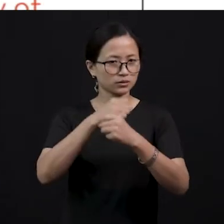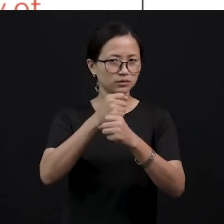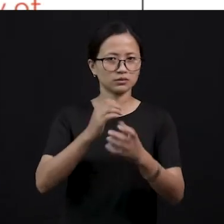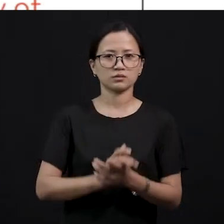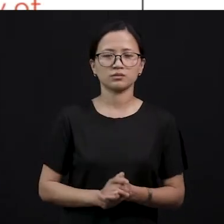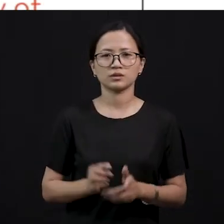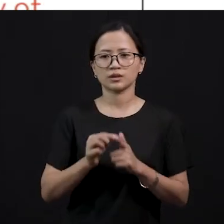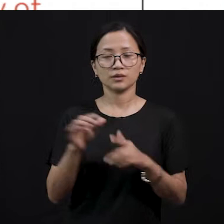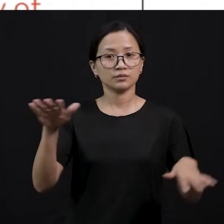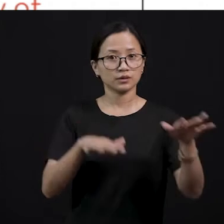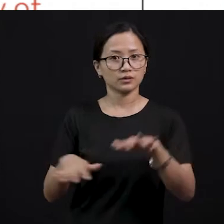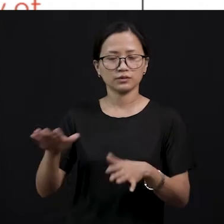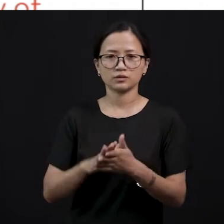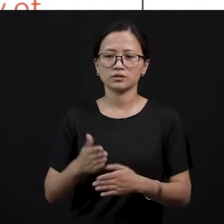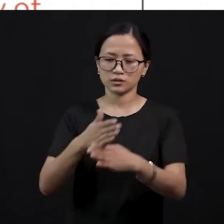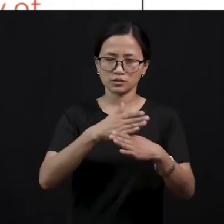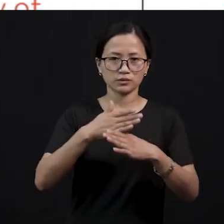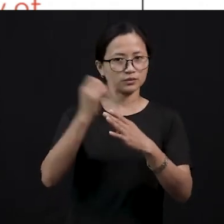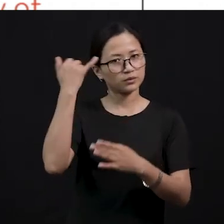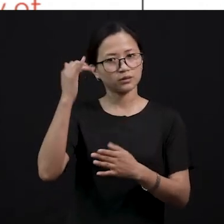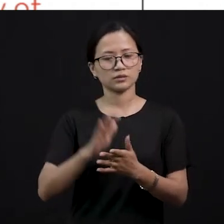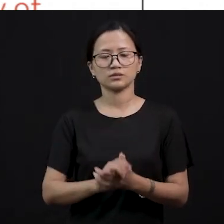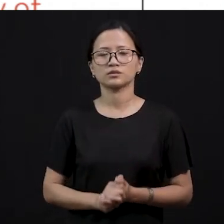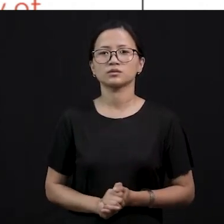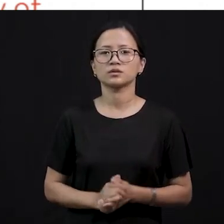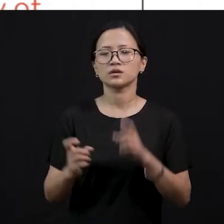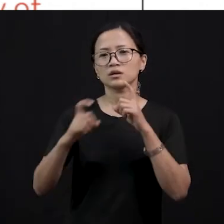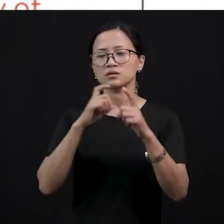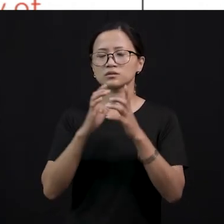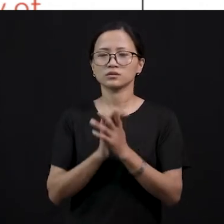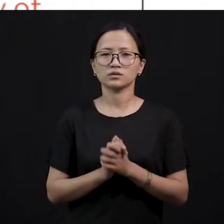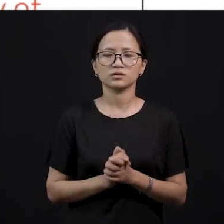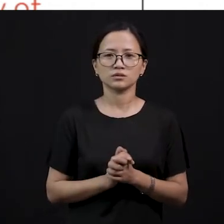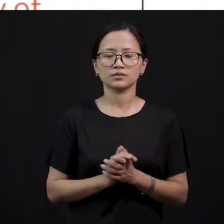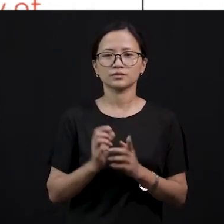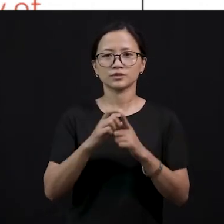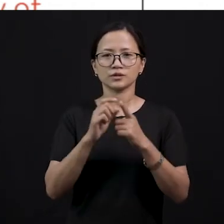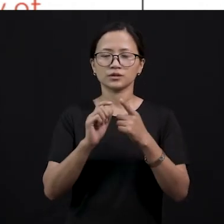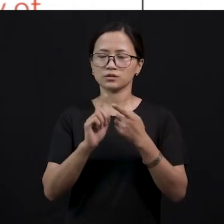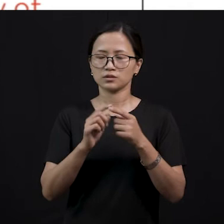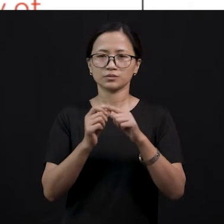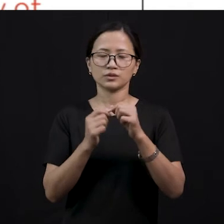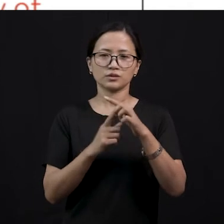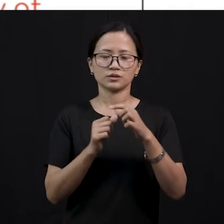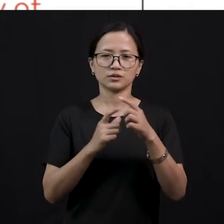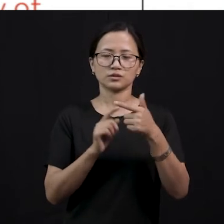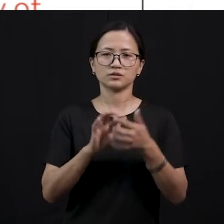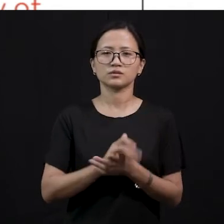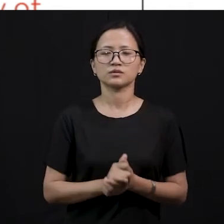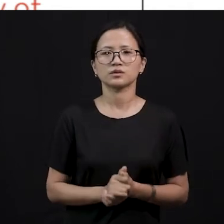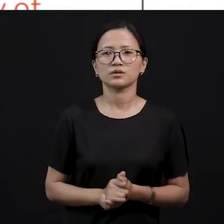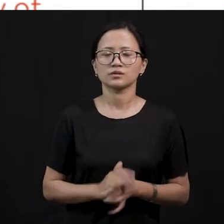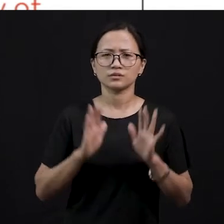a platform for sharing ideas and opinions and discussions and debates. So all the time if you see on TV 9 o'clock